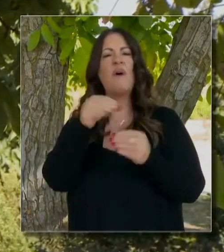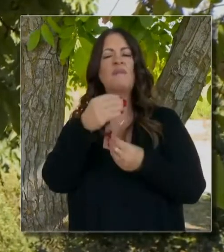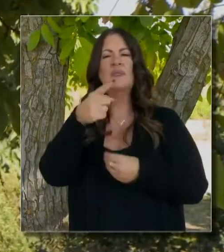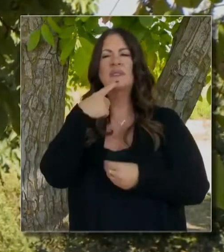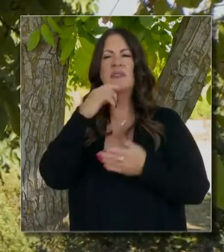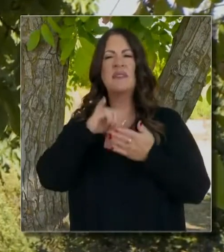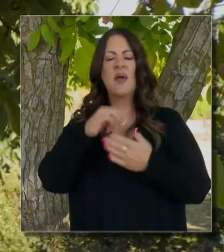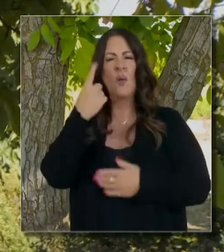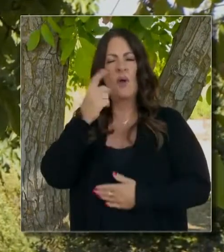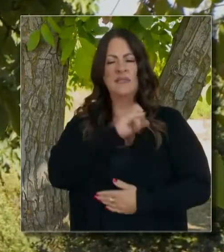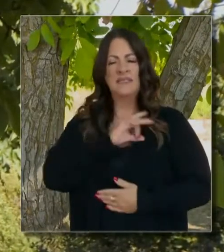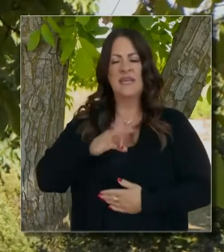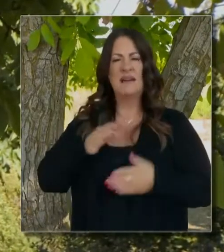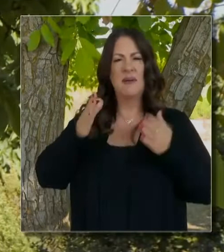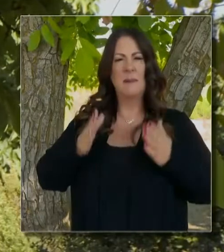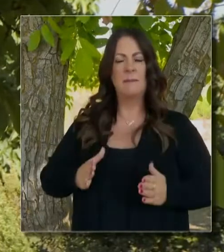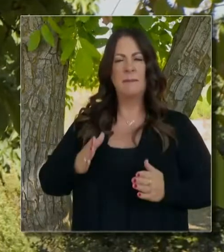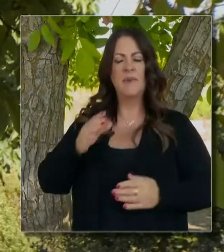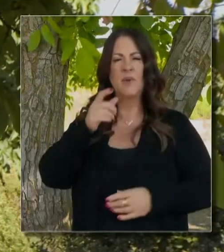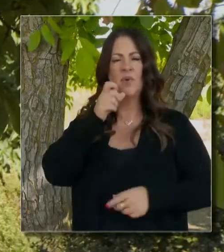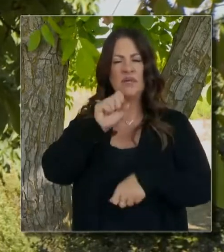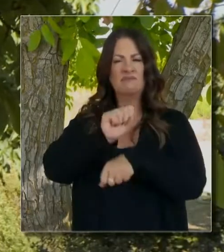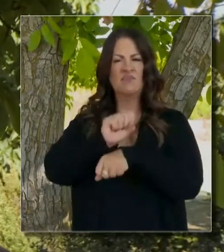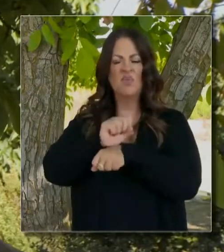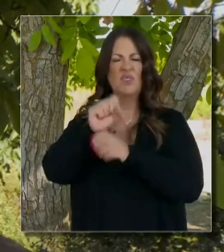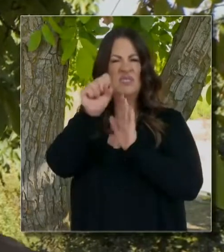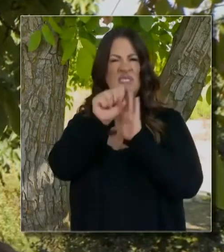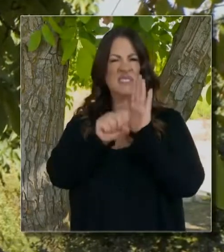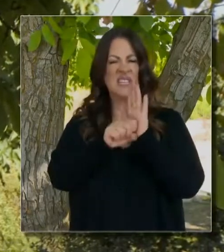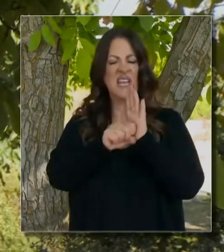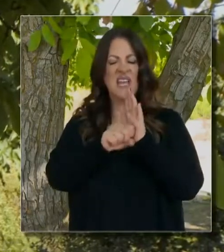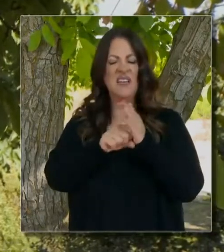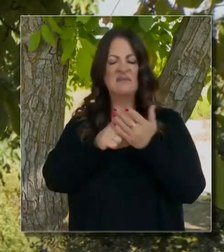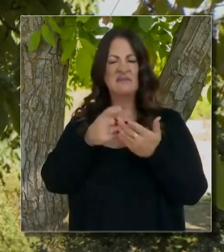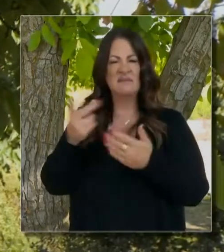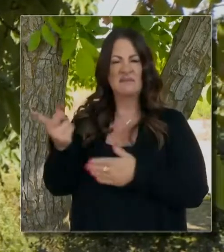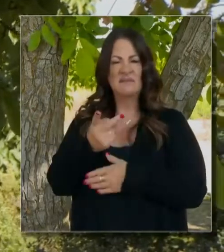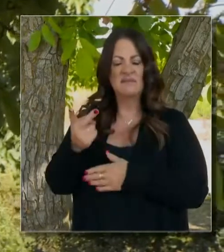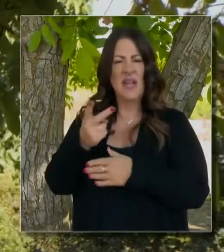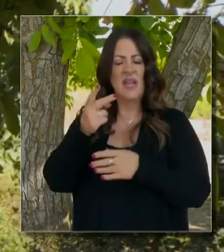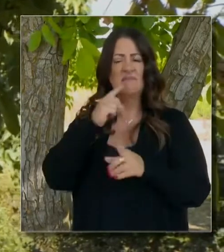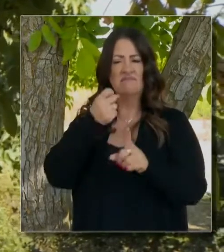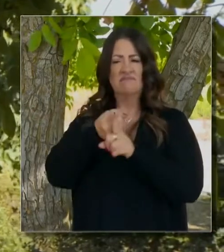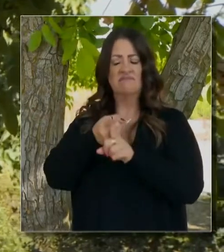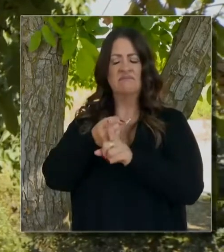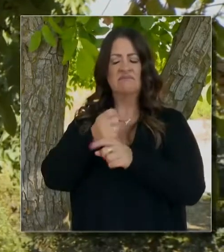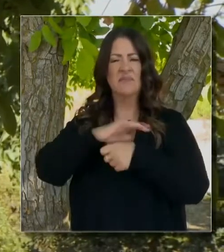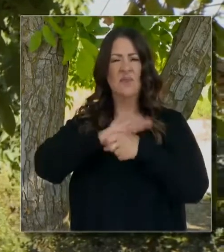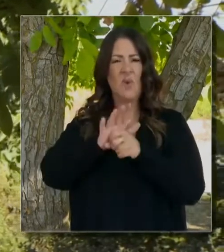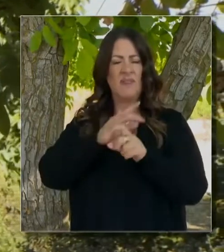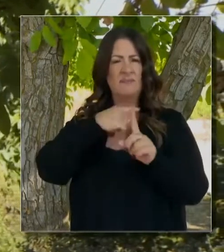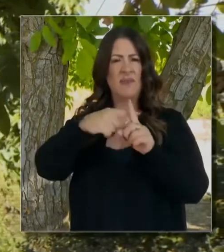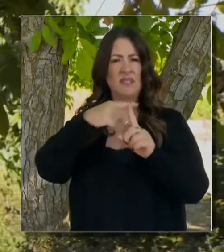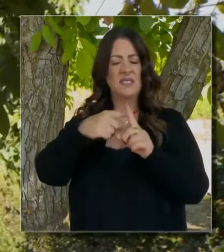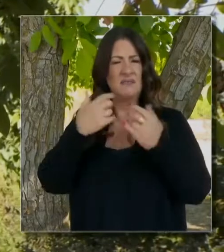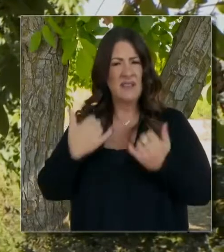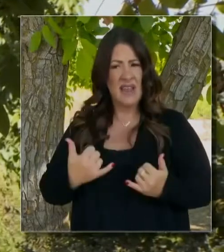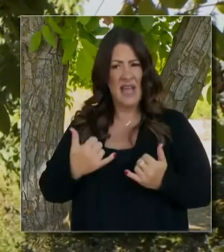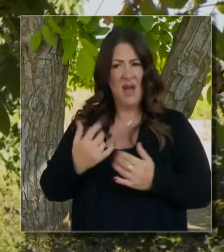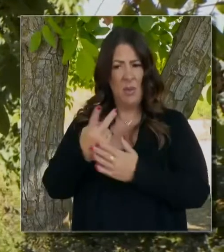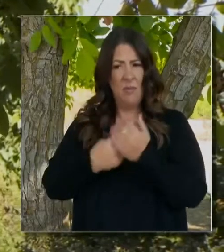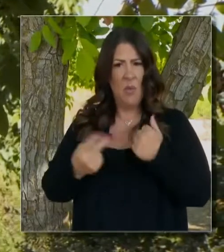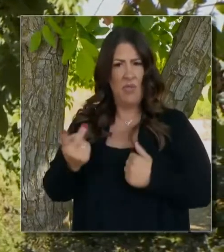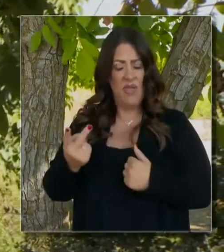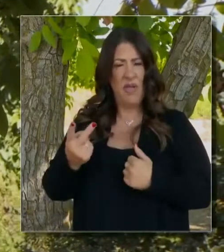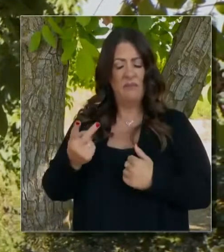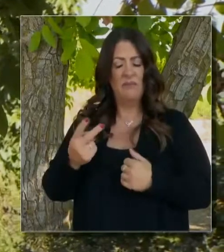staff member of yours and a state employee who works nearby to your staff have tested positive for COVID-19. Annabelle Munoz